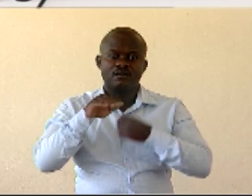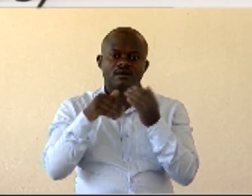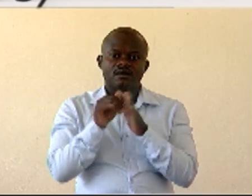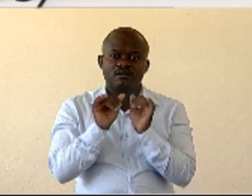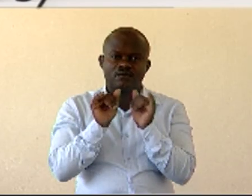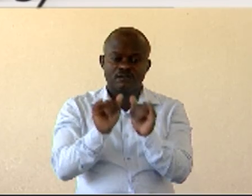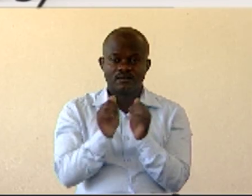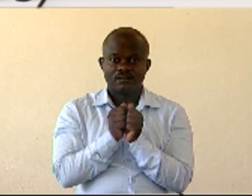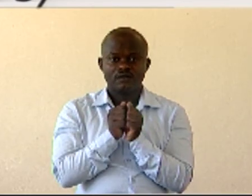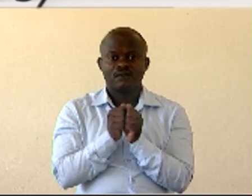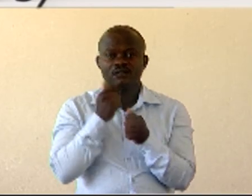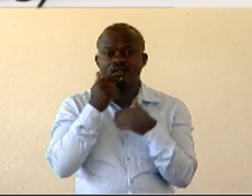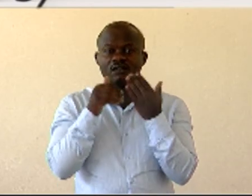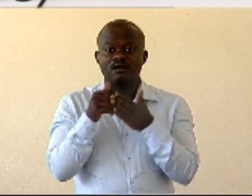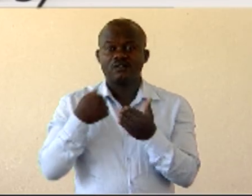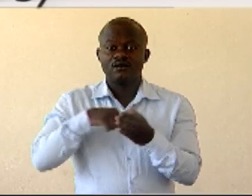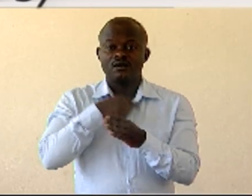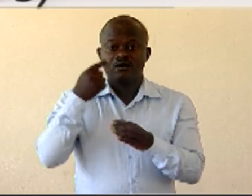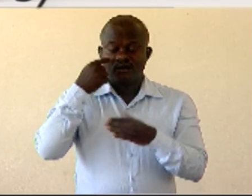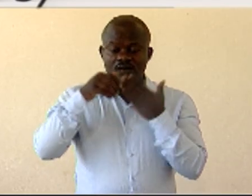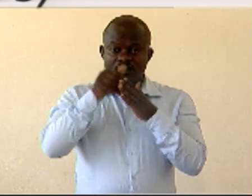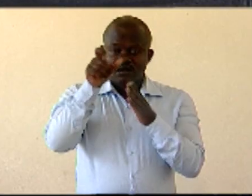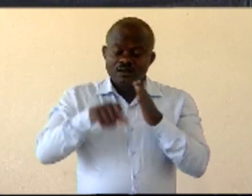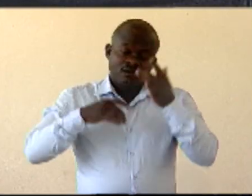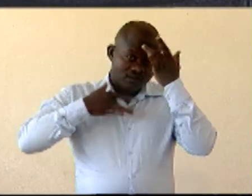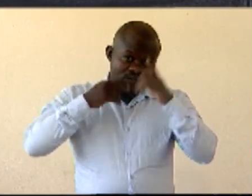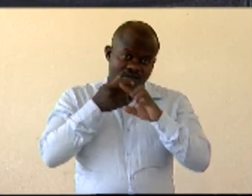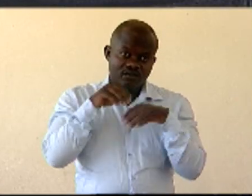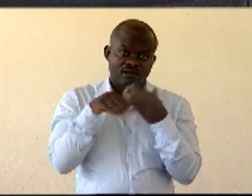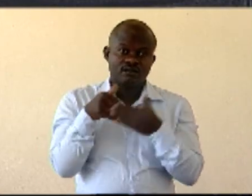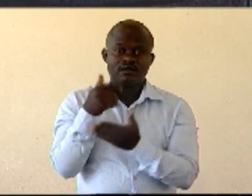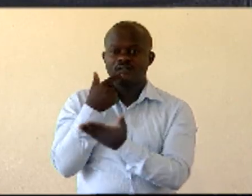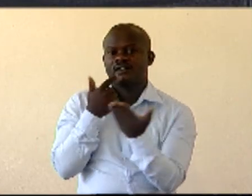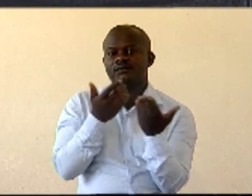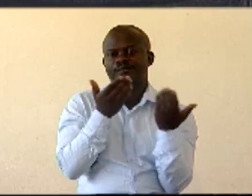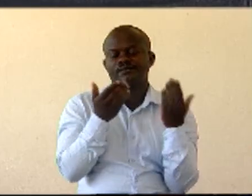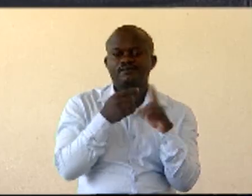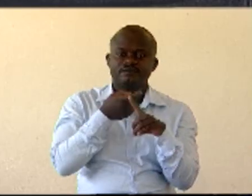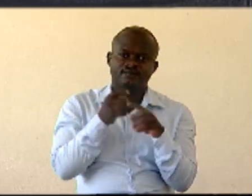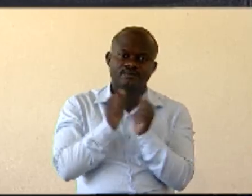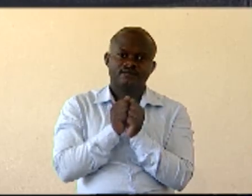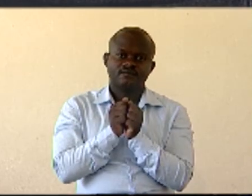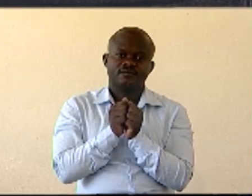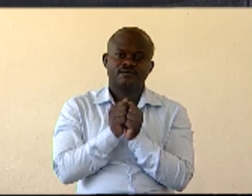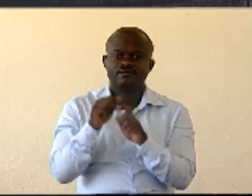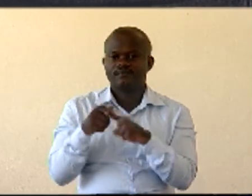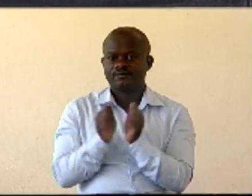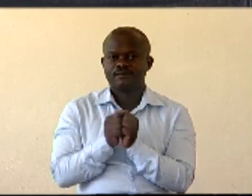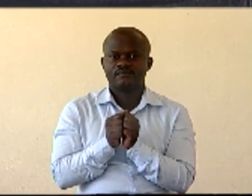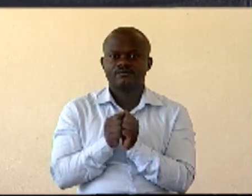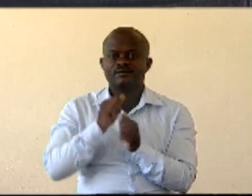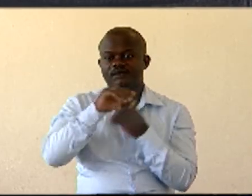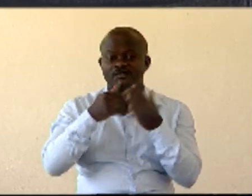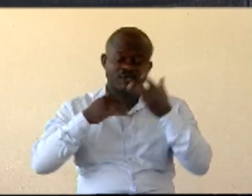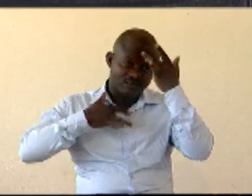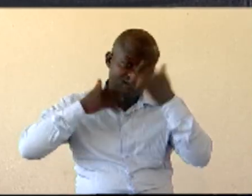buckets, most of the time you are likely, if your person is suffering from scabies, you're also likely to suffer from scabies. Another disease